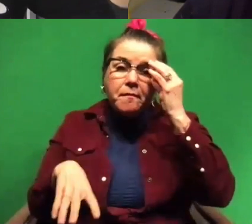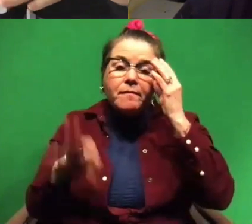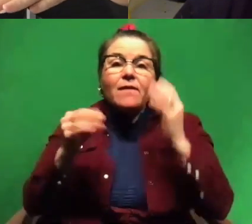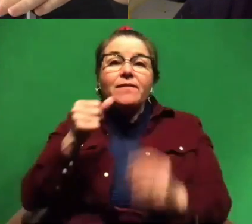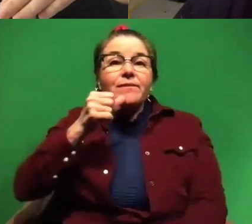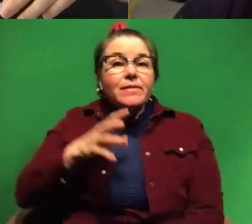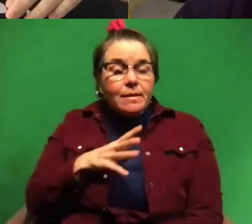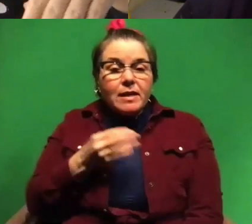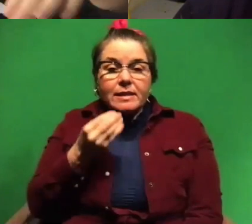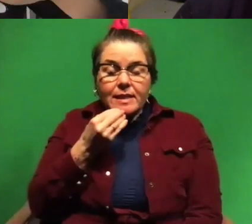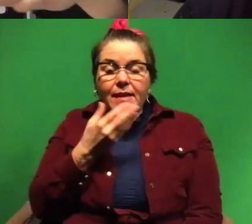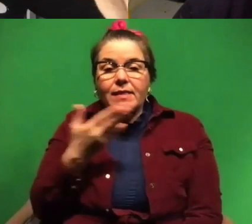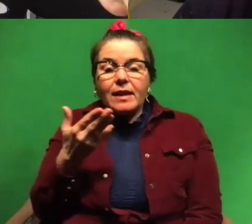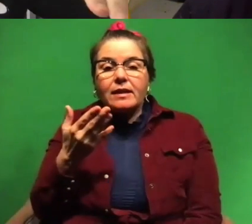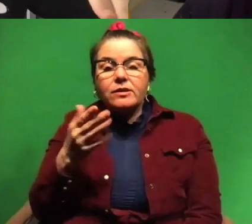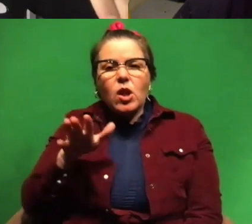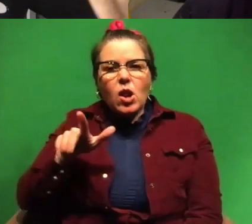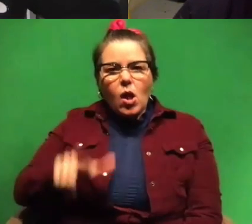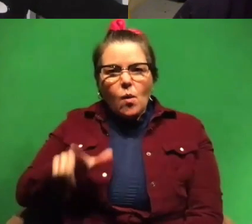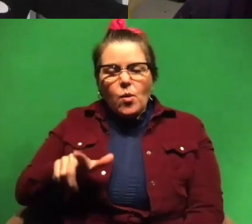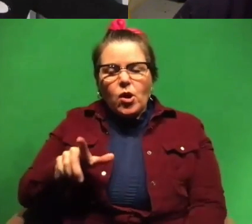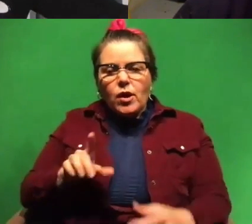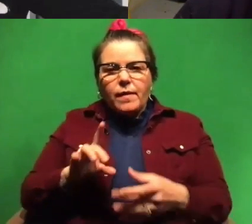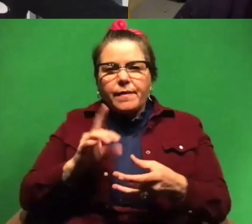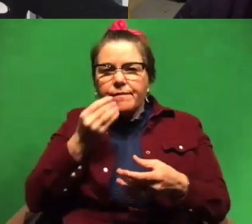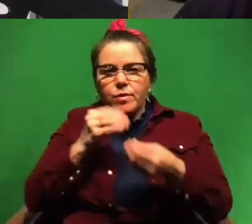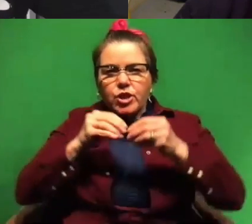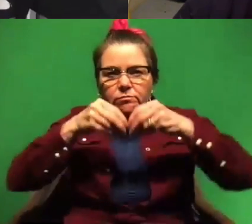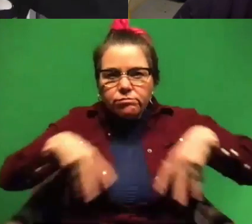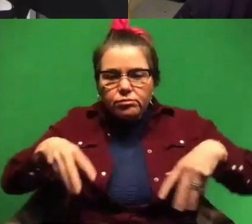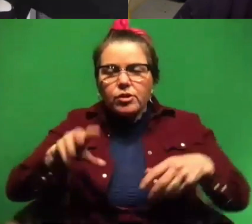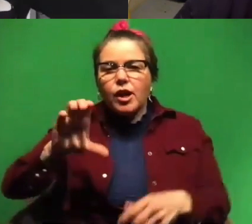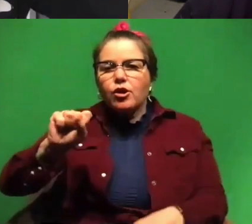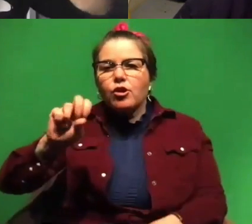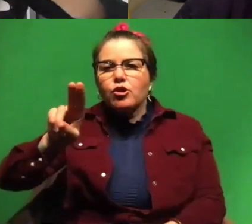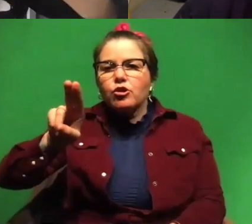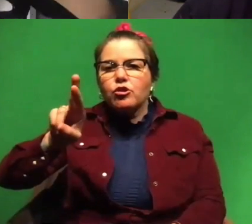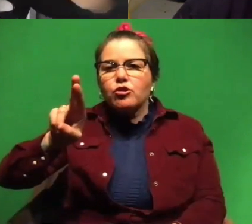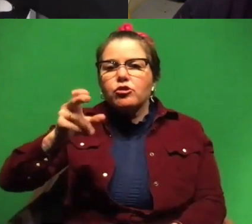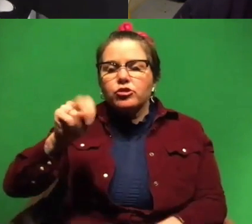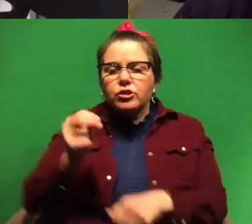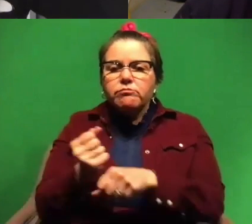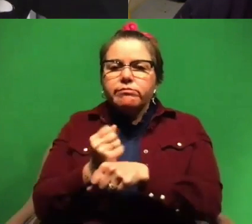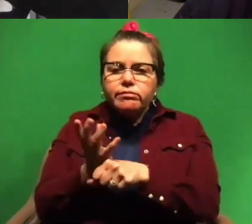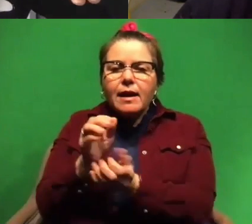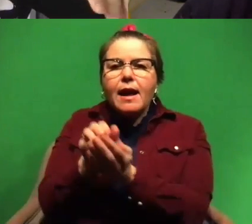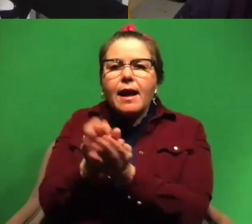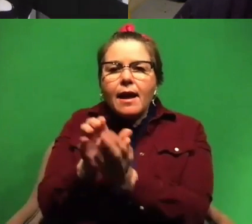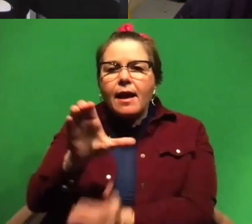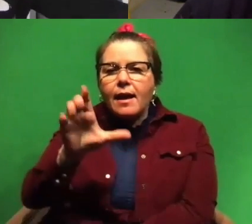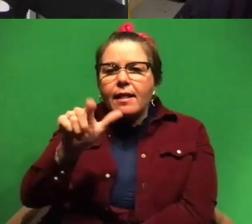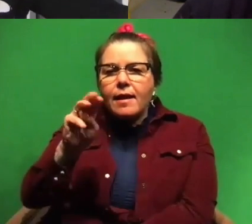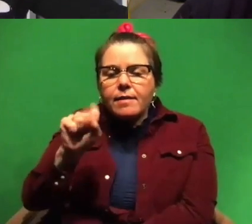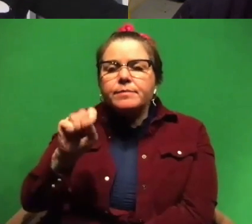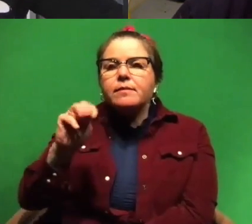females are eating things that are lower in the food chain. So things like the urchins and mollusks and little clams and stuff like that. And